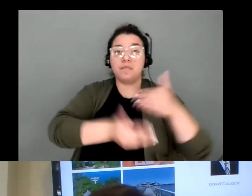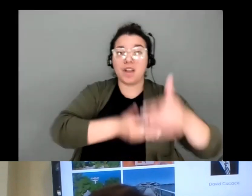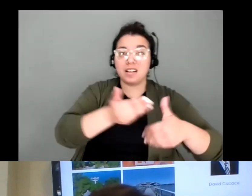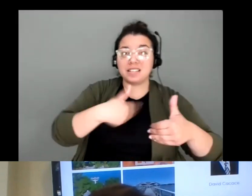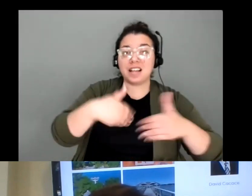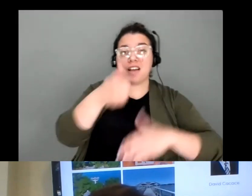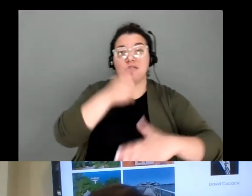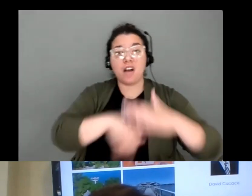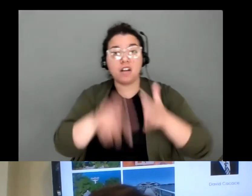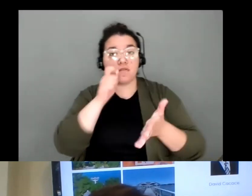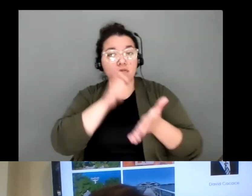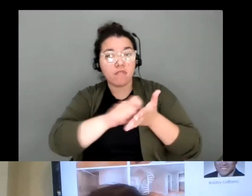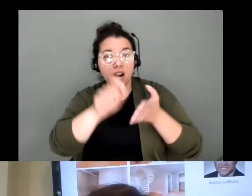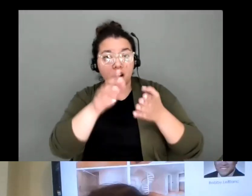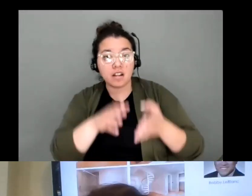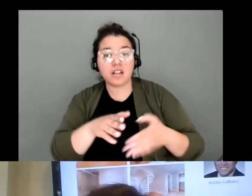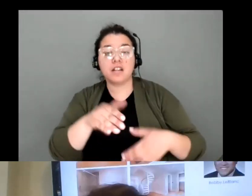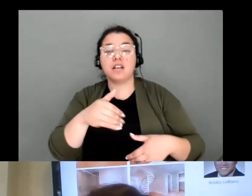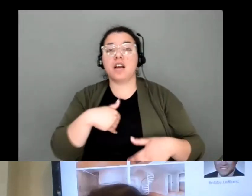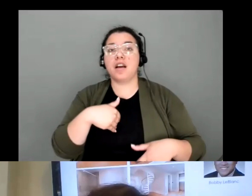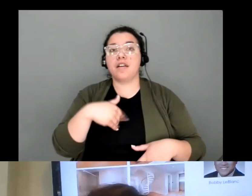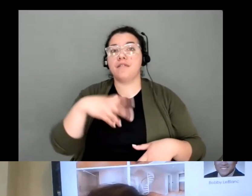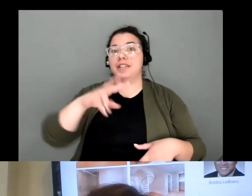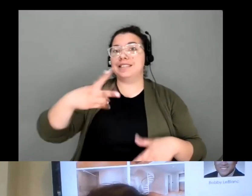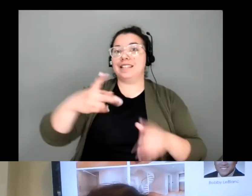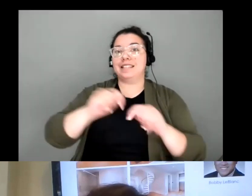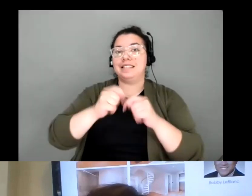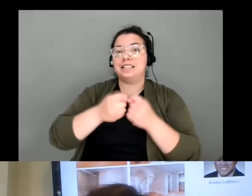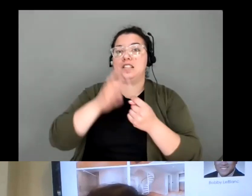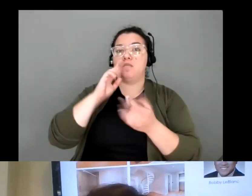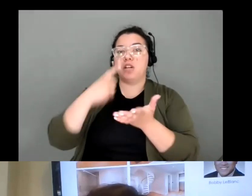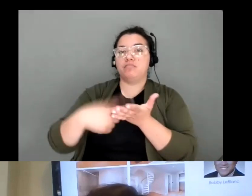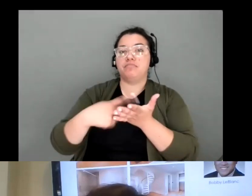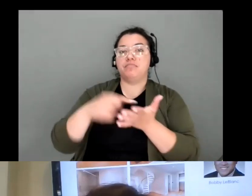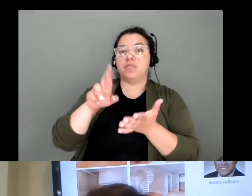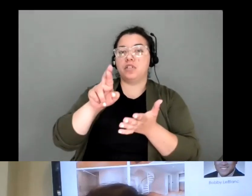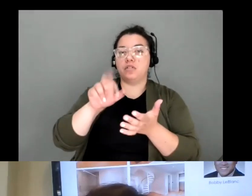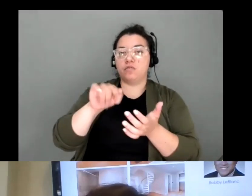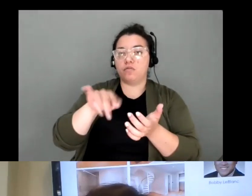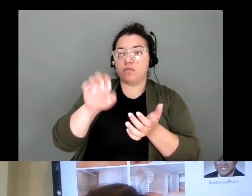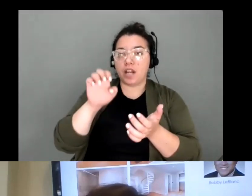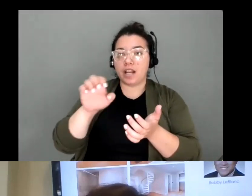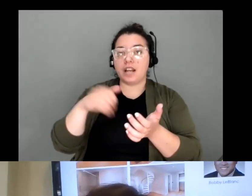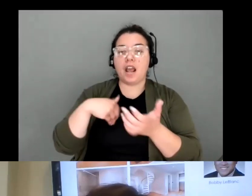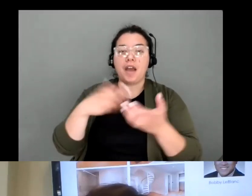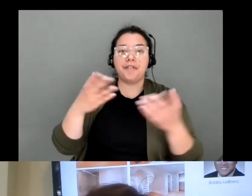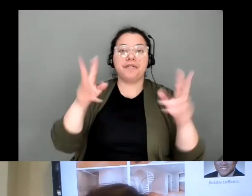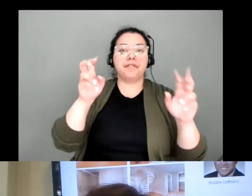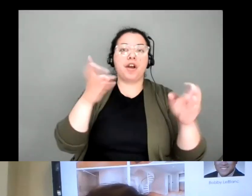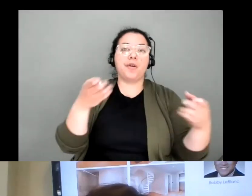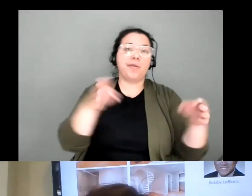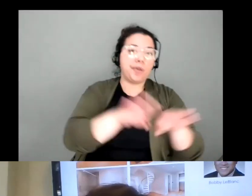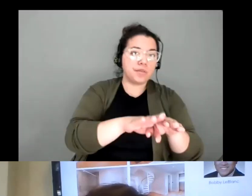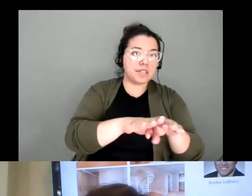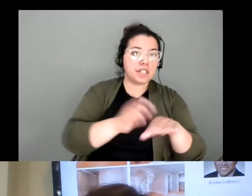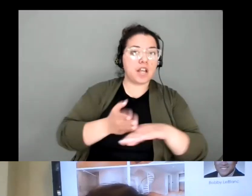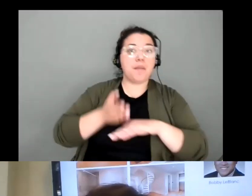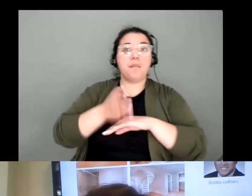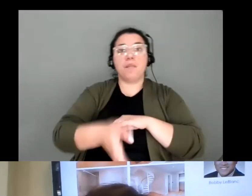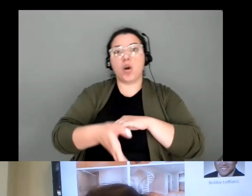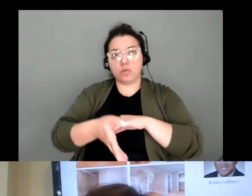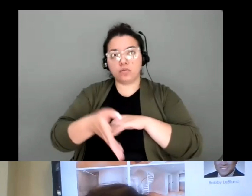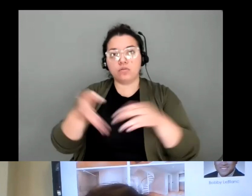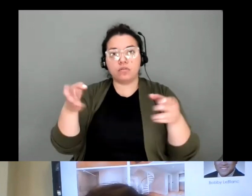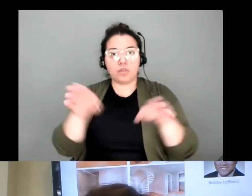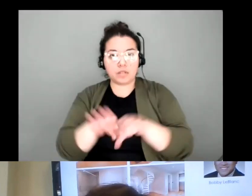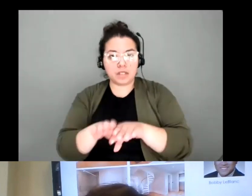secondary team that handles the rates and all the post-closing and post-closing. So there's a lot more than just me. And